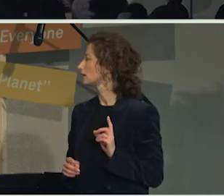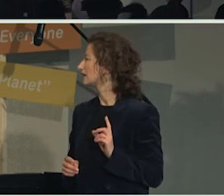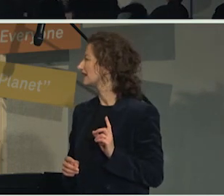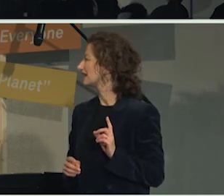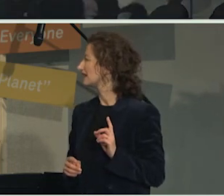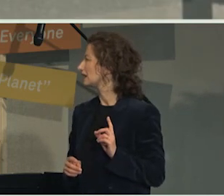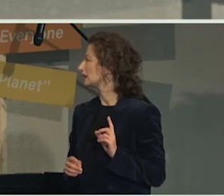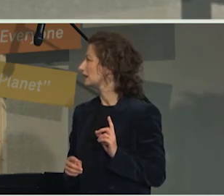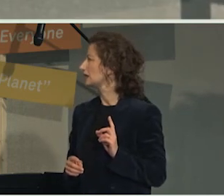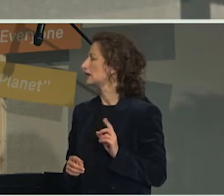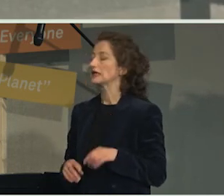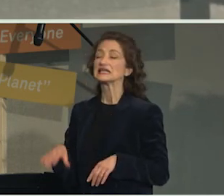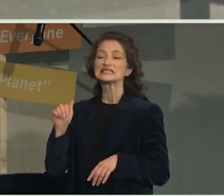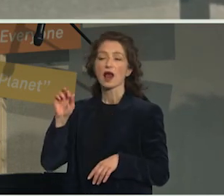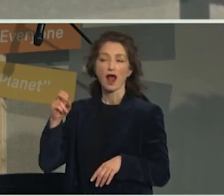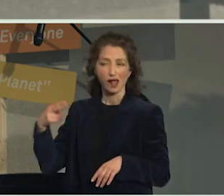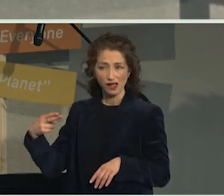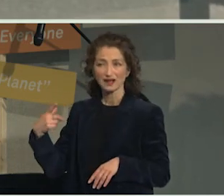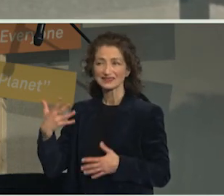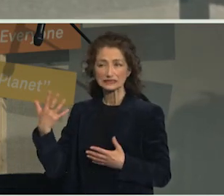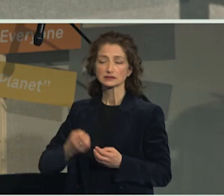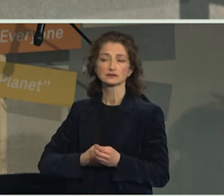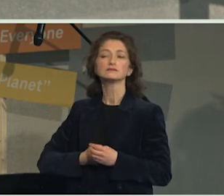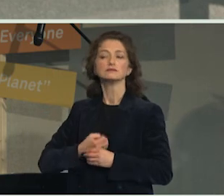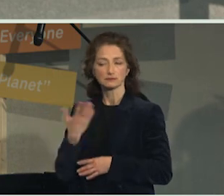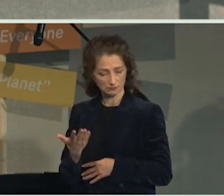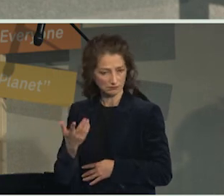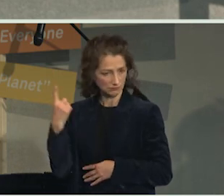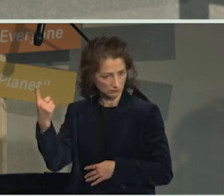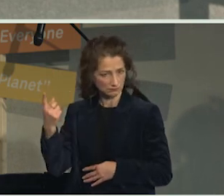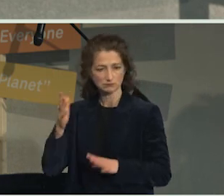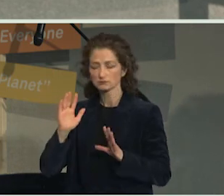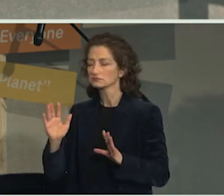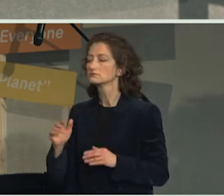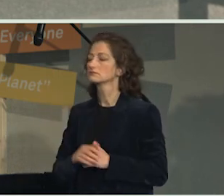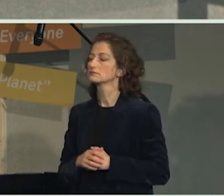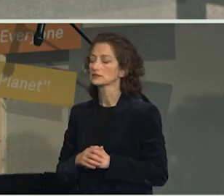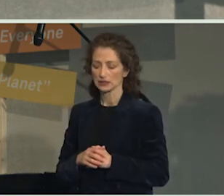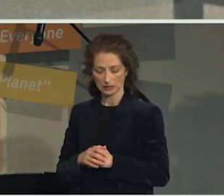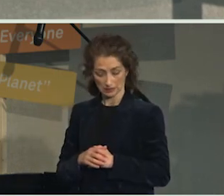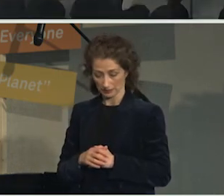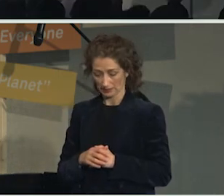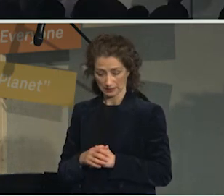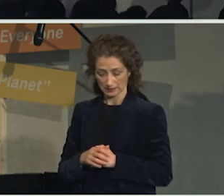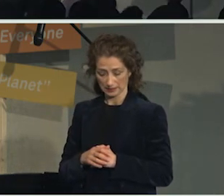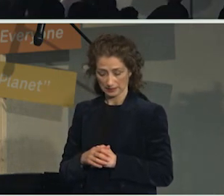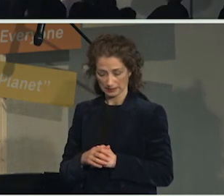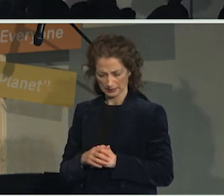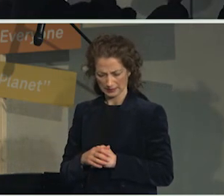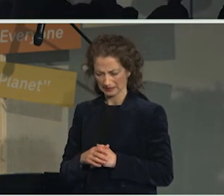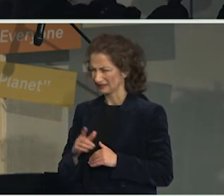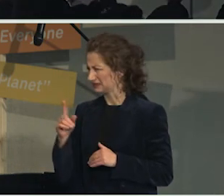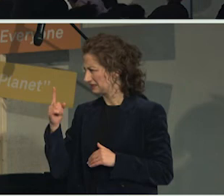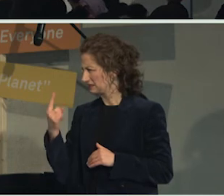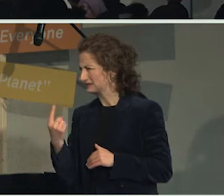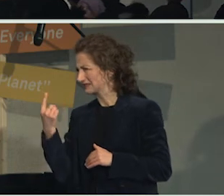And Sarah Mouvani is a black poet born, raised, and racialized in Leipzig. Anyone from Leipzig in here? No, just her. Okay, yeah,